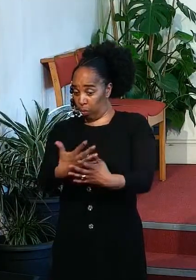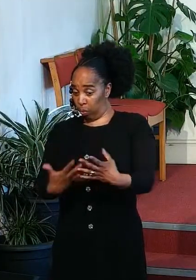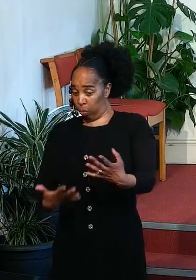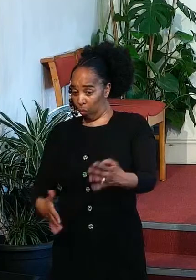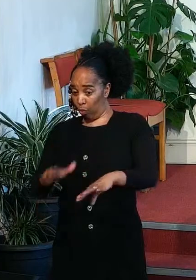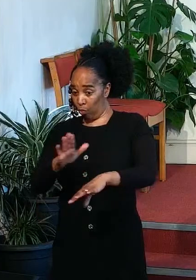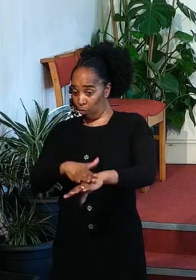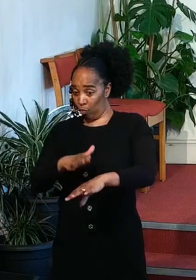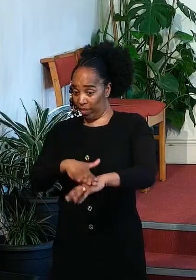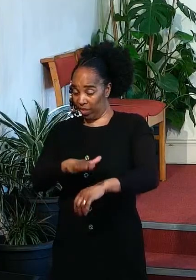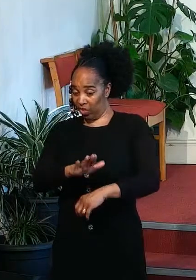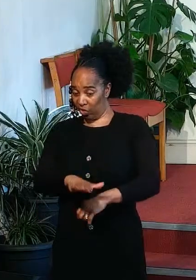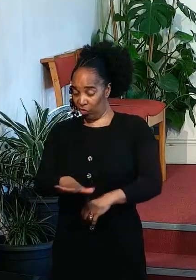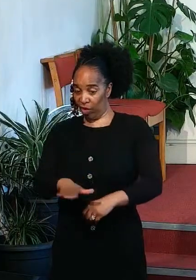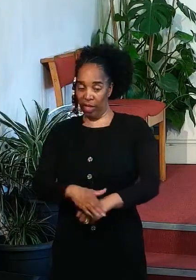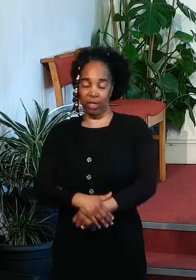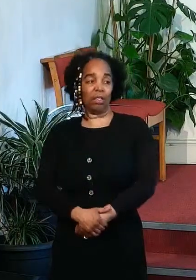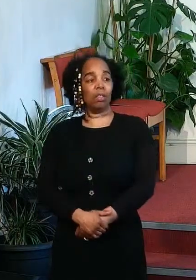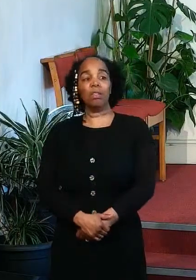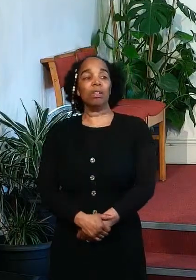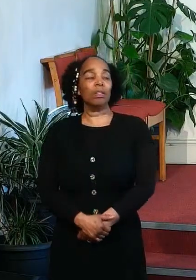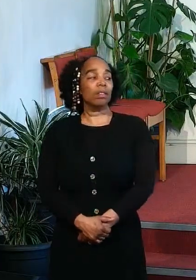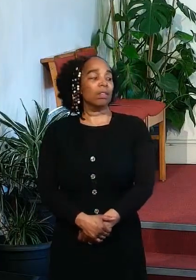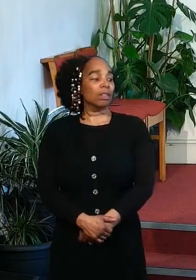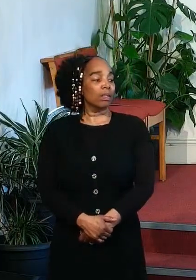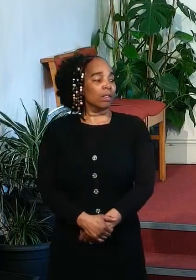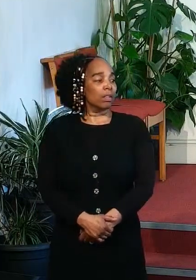naughty children? Those who coin the children as naughty,